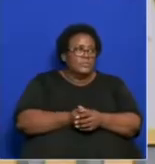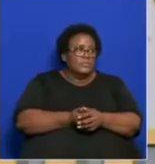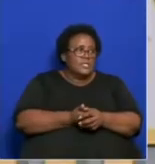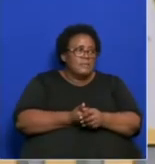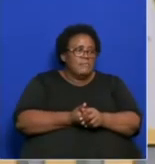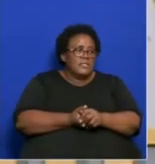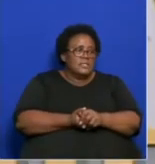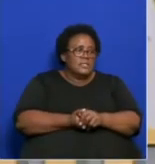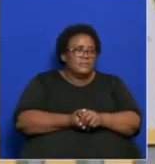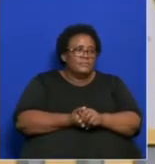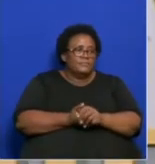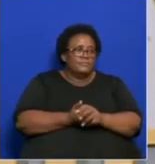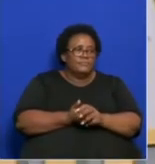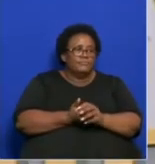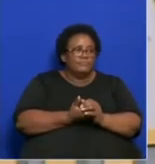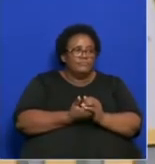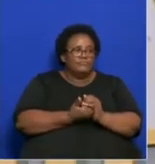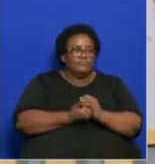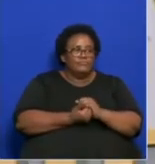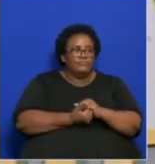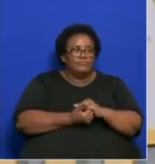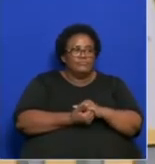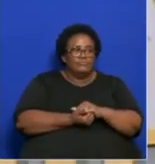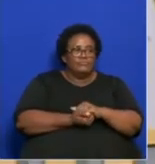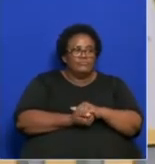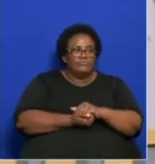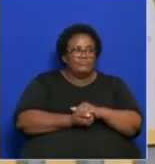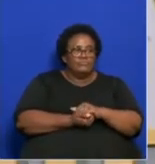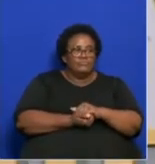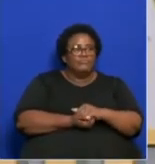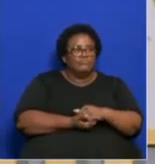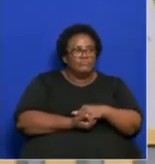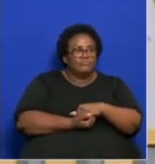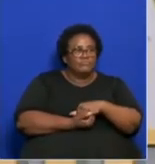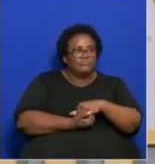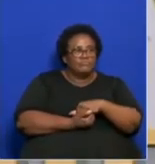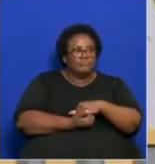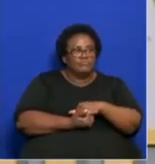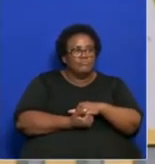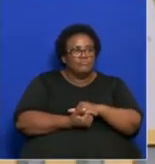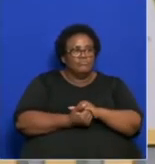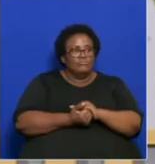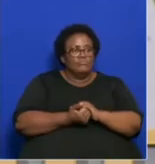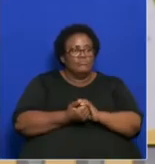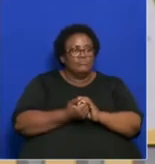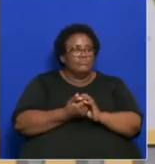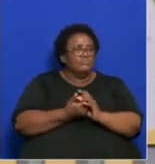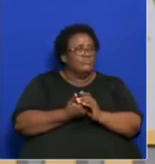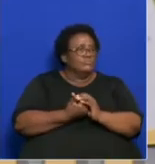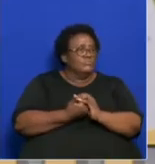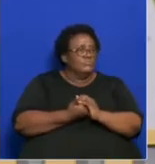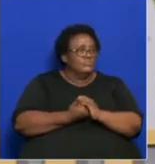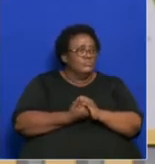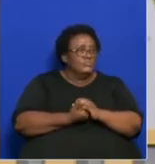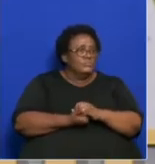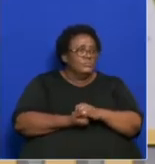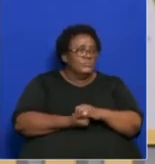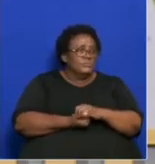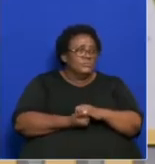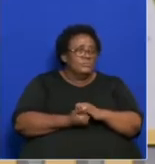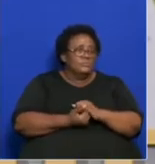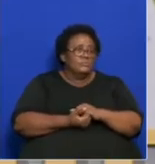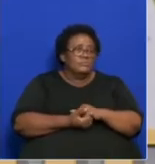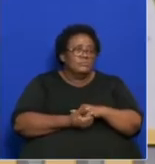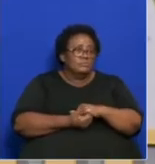Director Malatji, I think what Commissioner Mali was getting at is what your answer was at